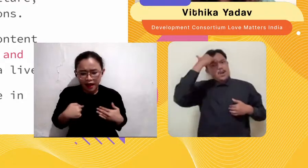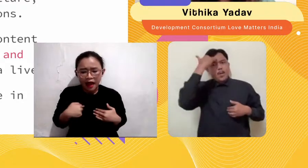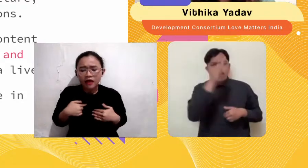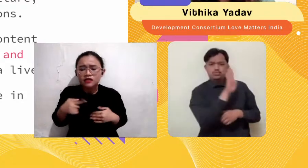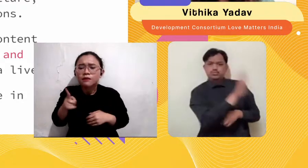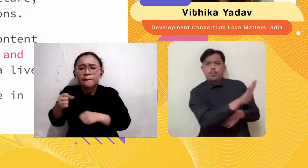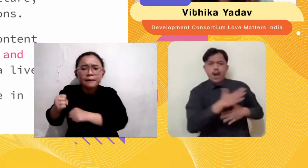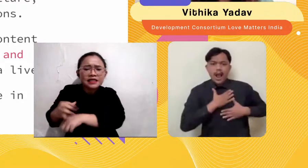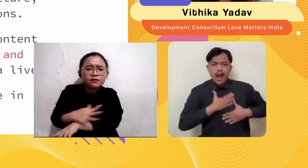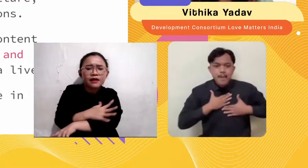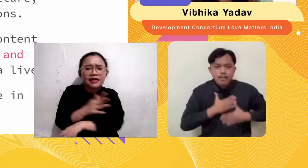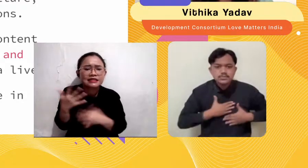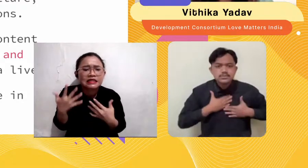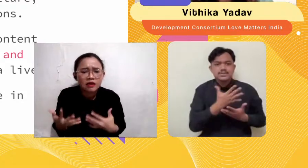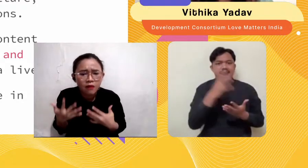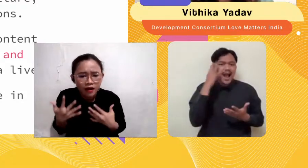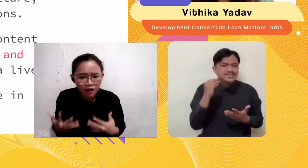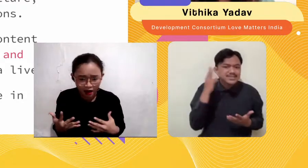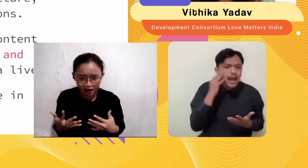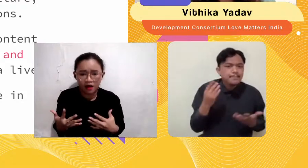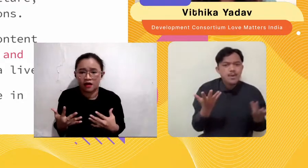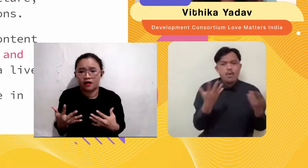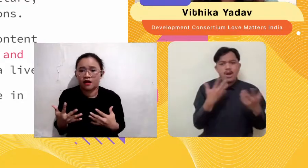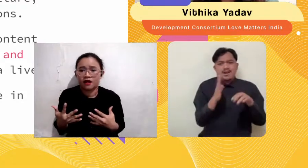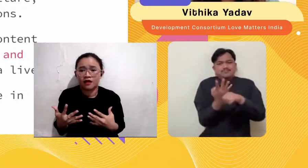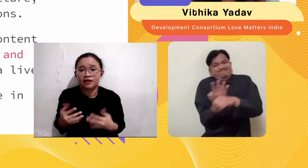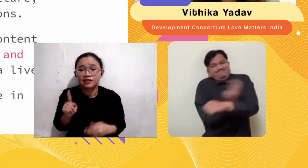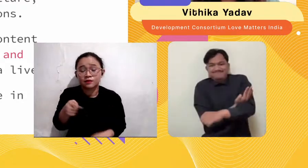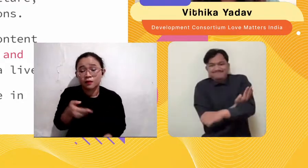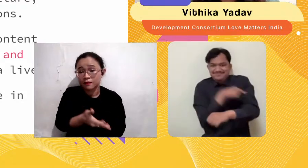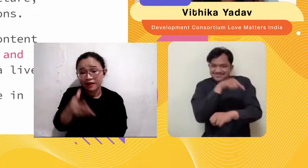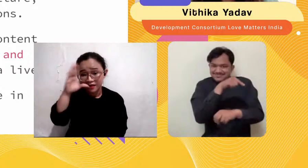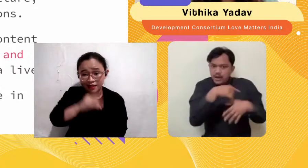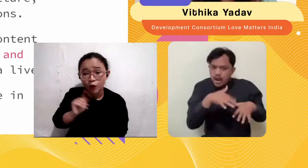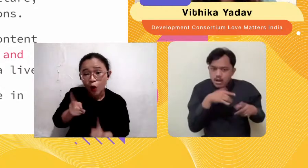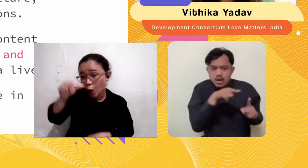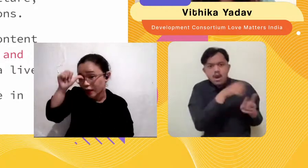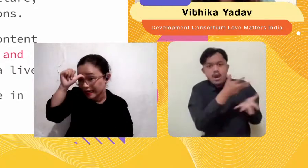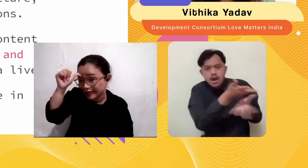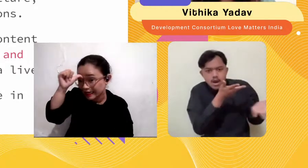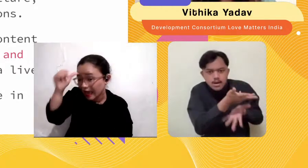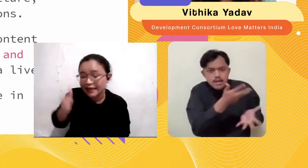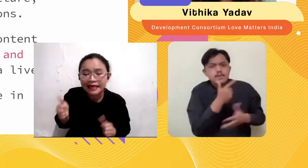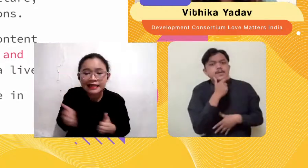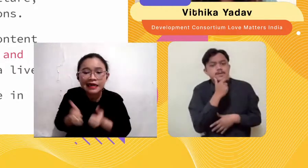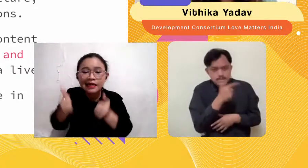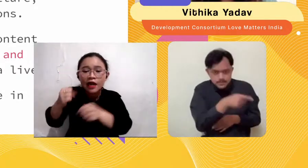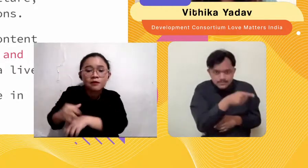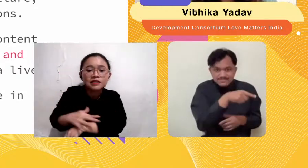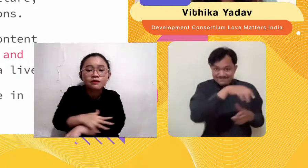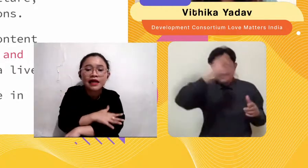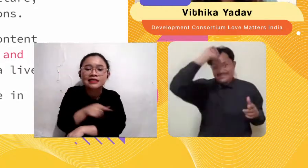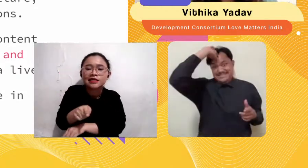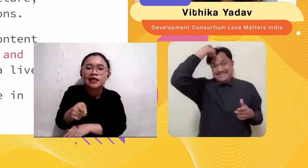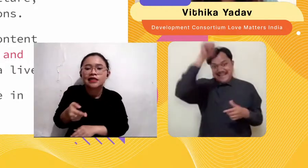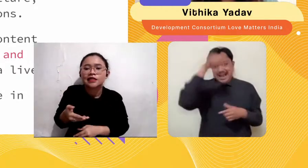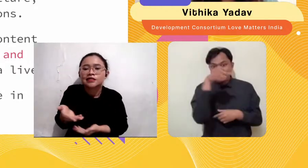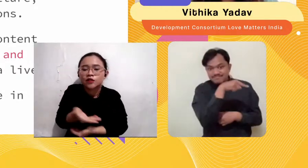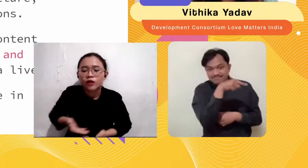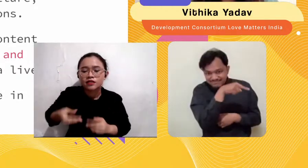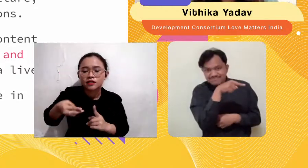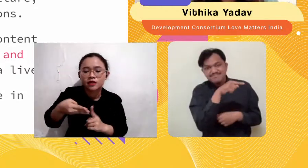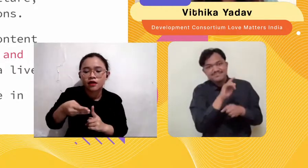know about popular culture and films and Bollywood and how influenced young people are, using the same kind of mediums, but really trying to see